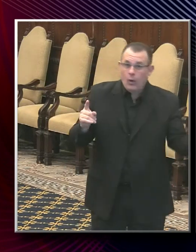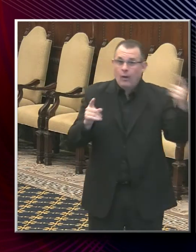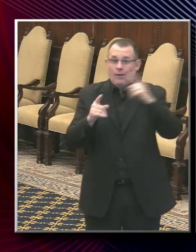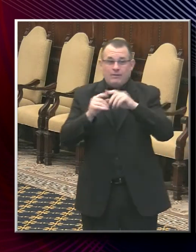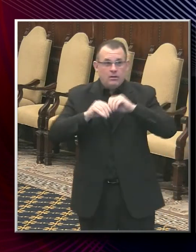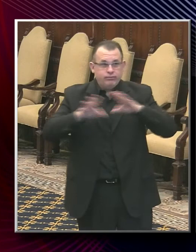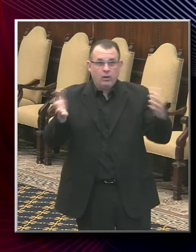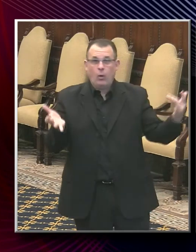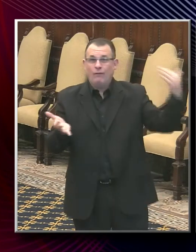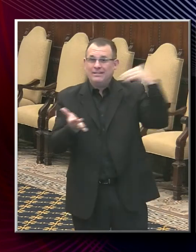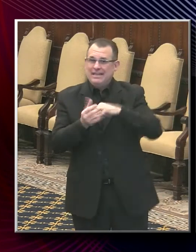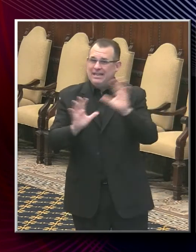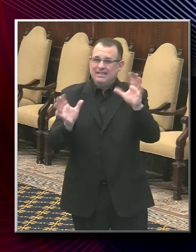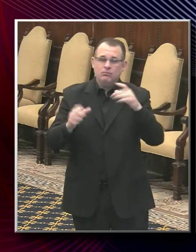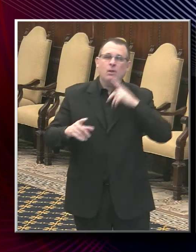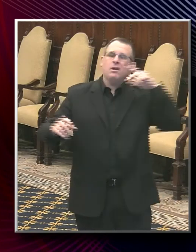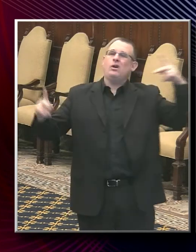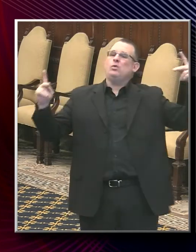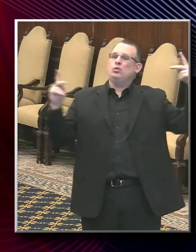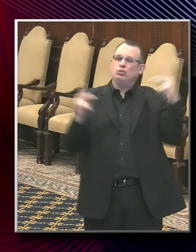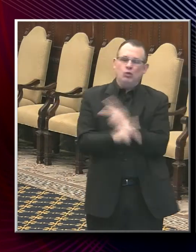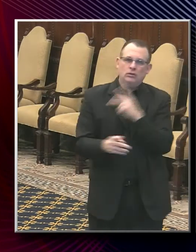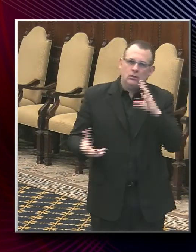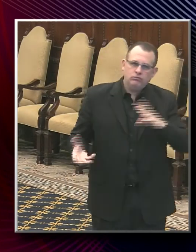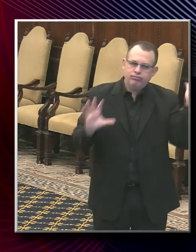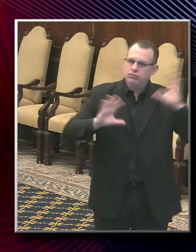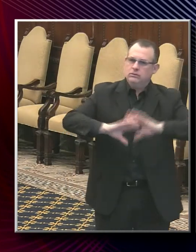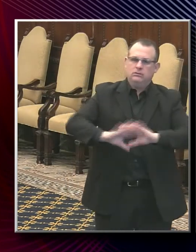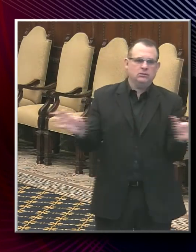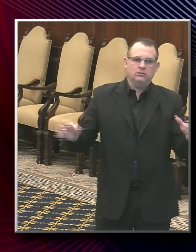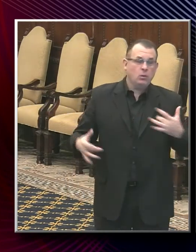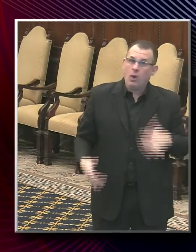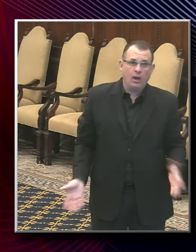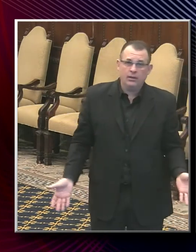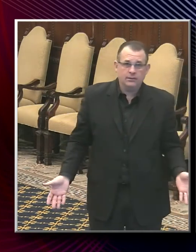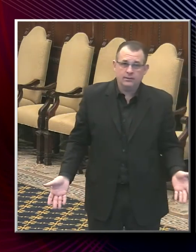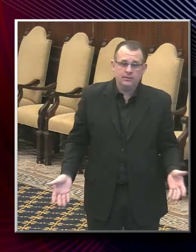would get much, much worse. Thank you so much.